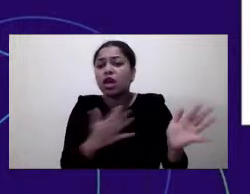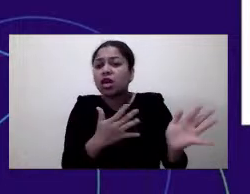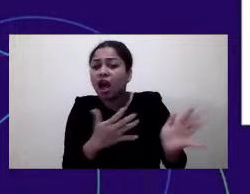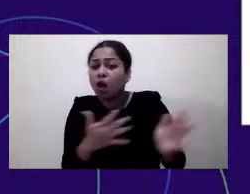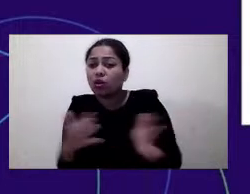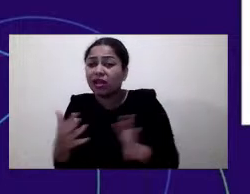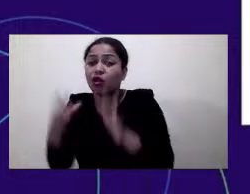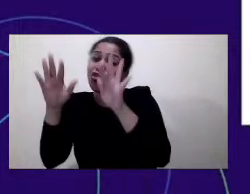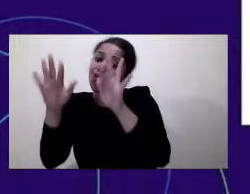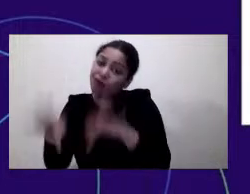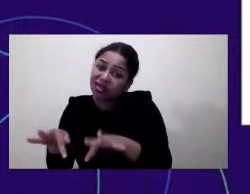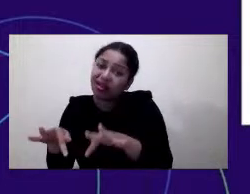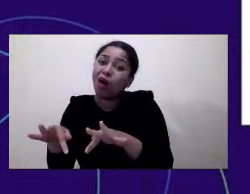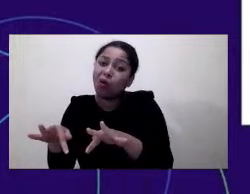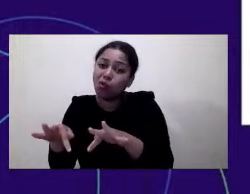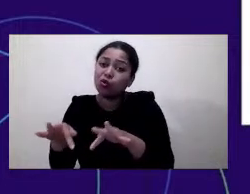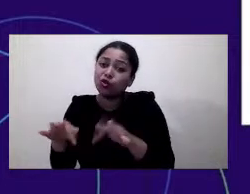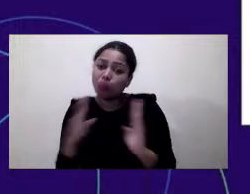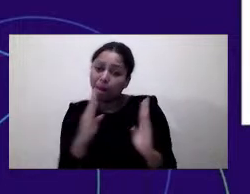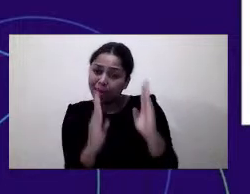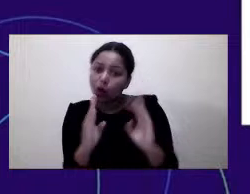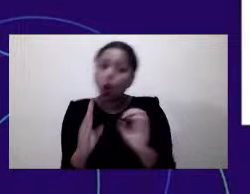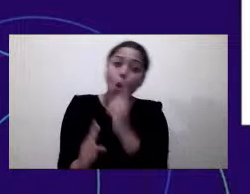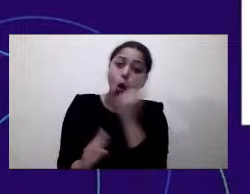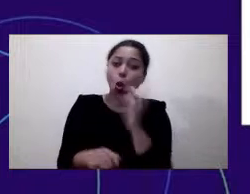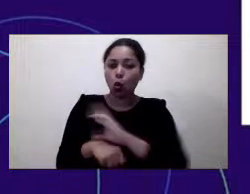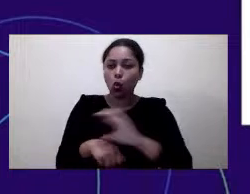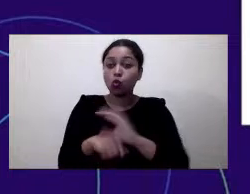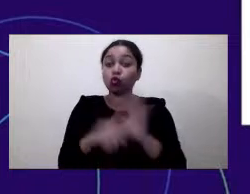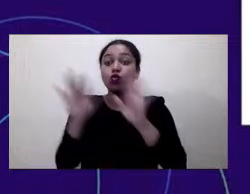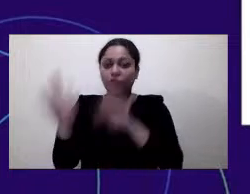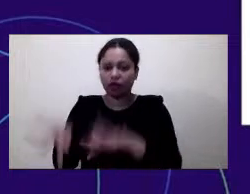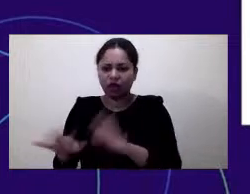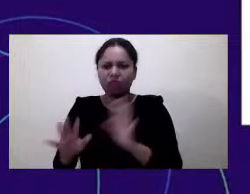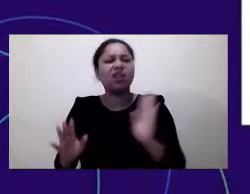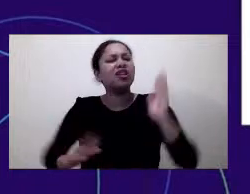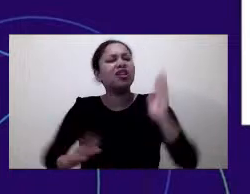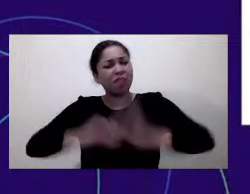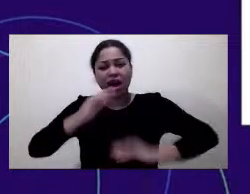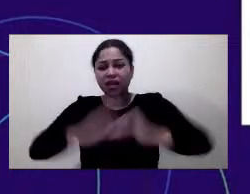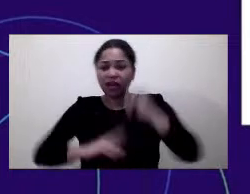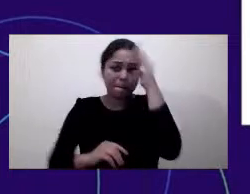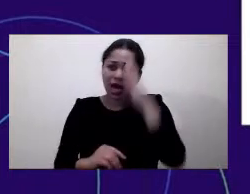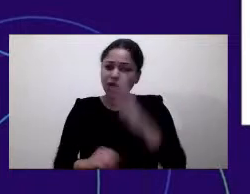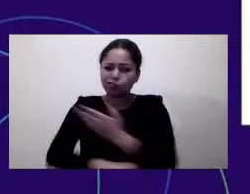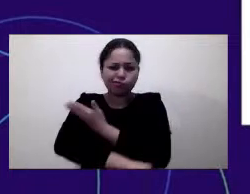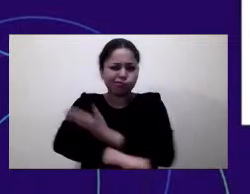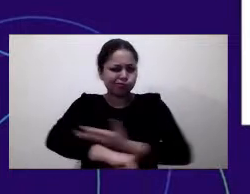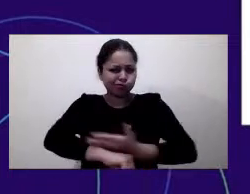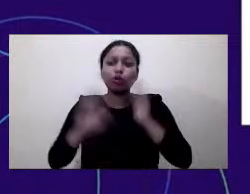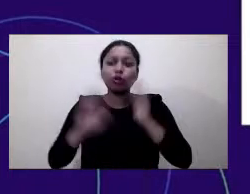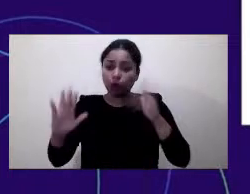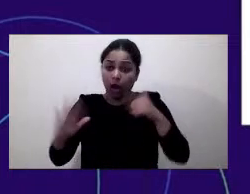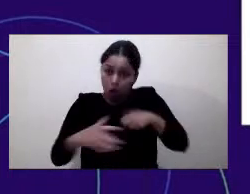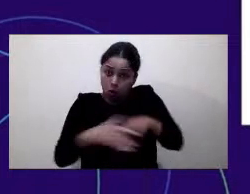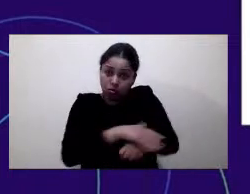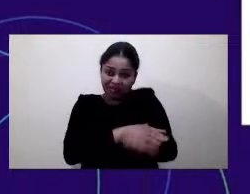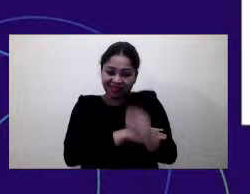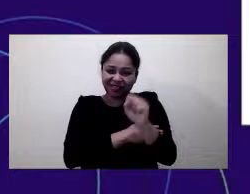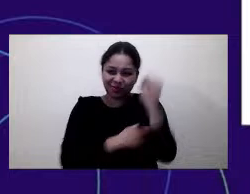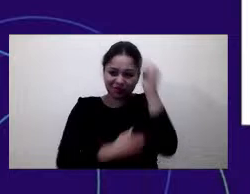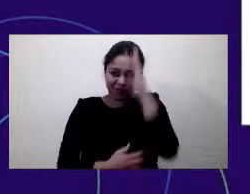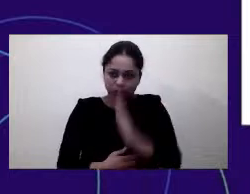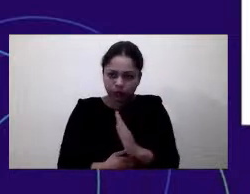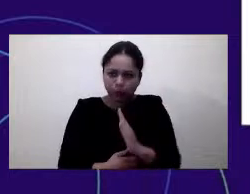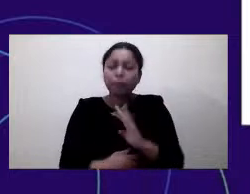course. So this practice is very consolidated in Brazil, which where I'm from, and it's part of the Brazilian